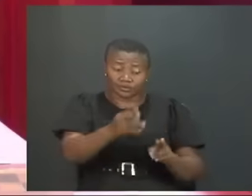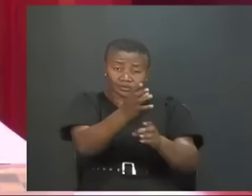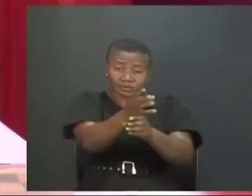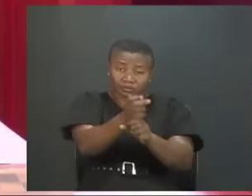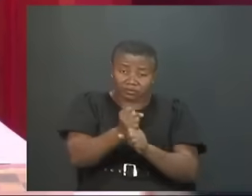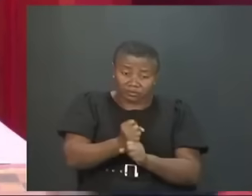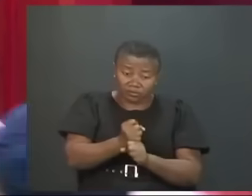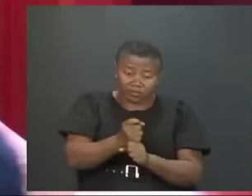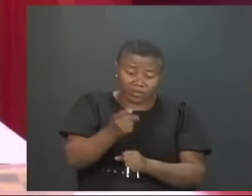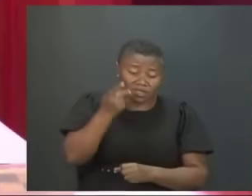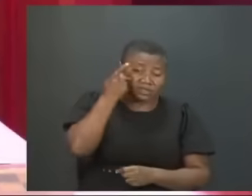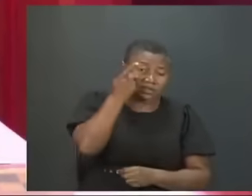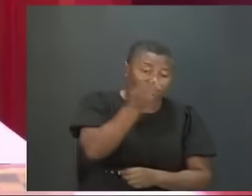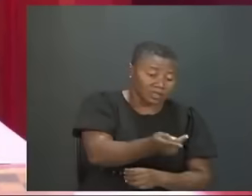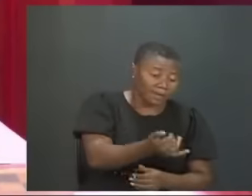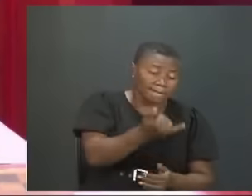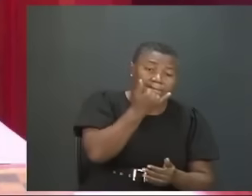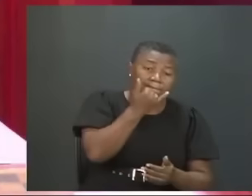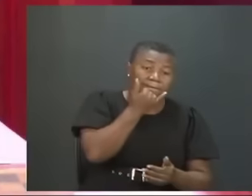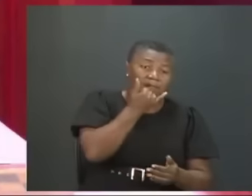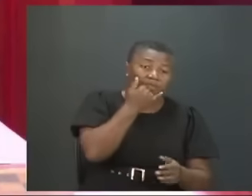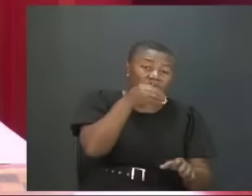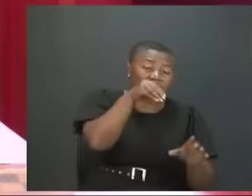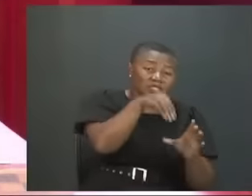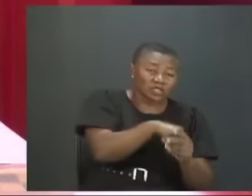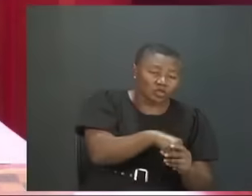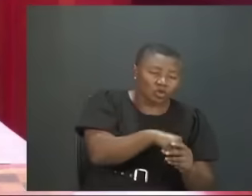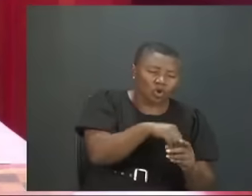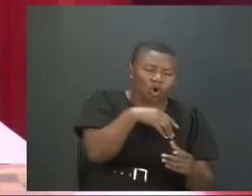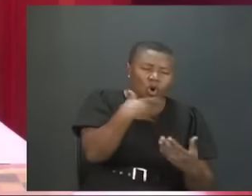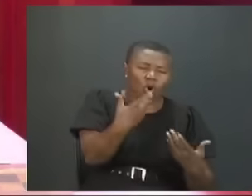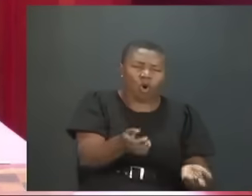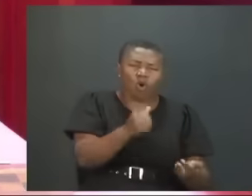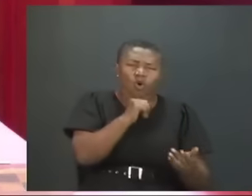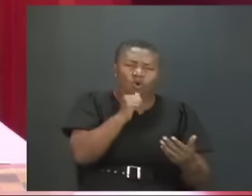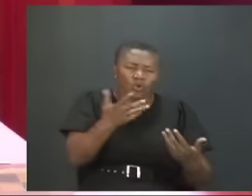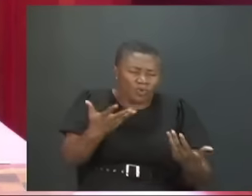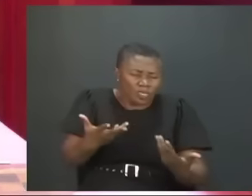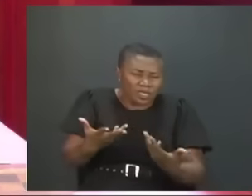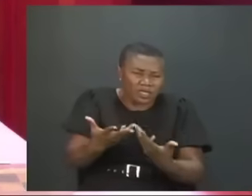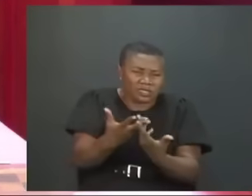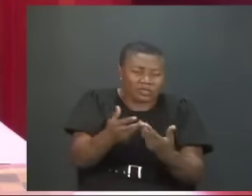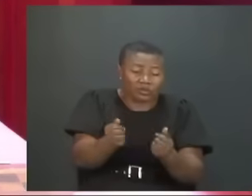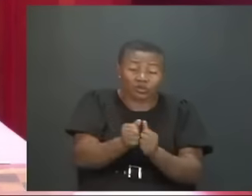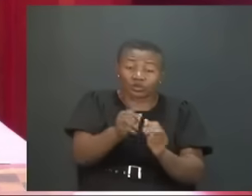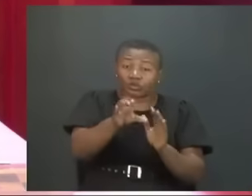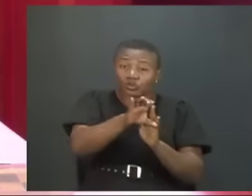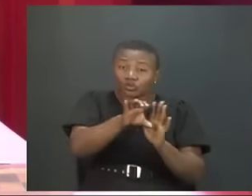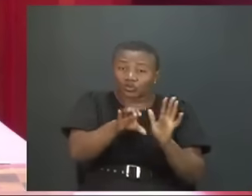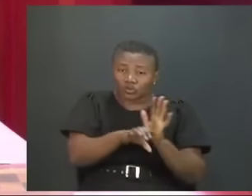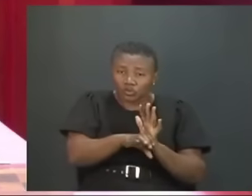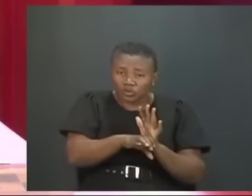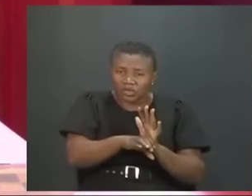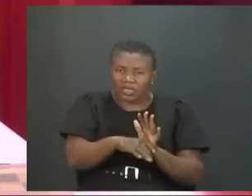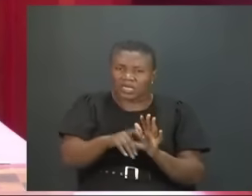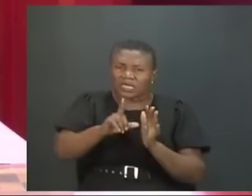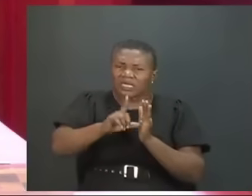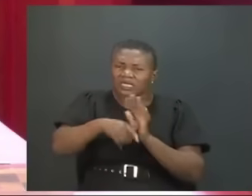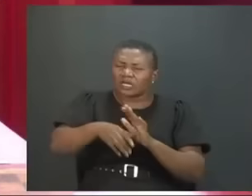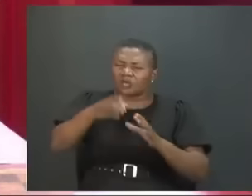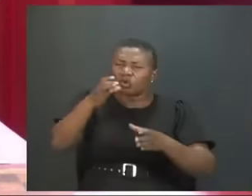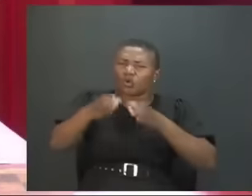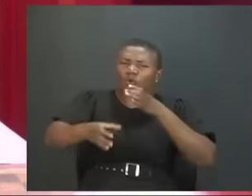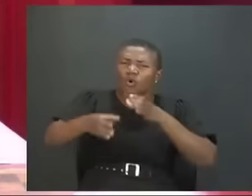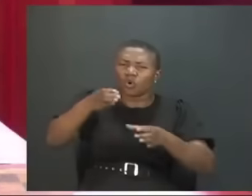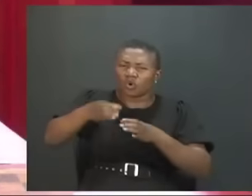wrong or goes against a specific provision of the Constitution, then they at that point can